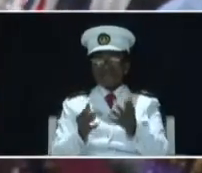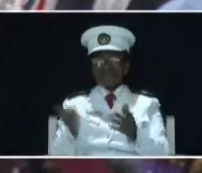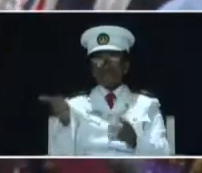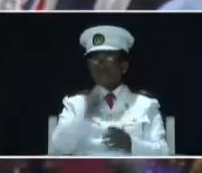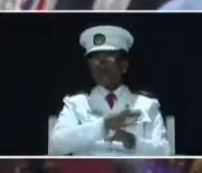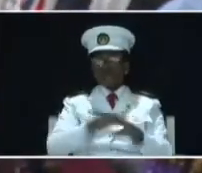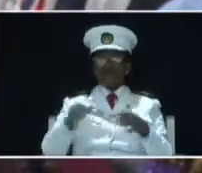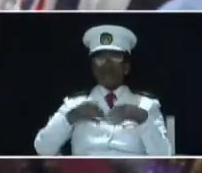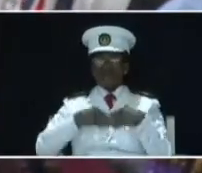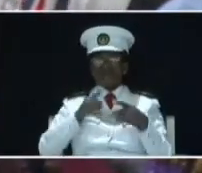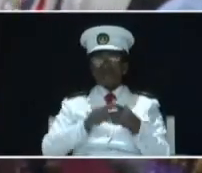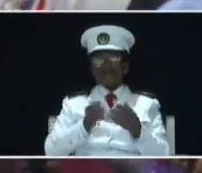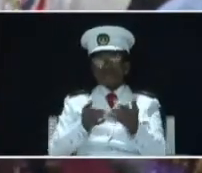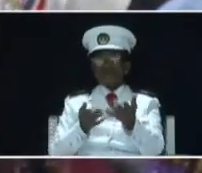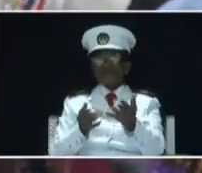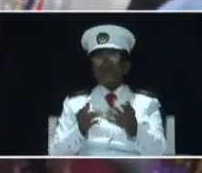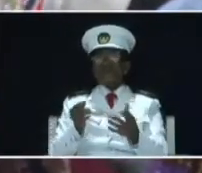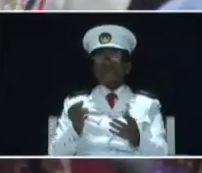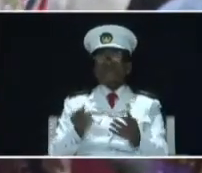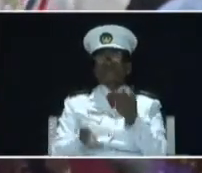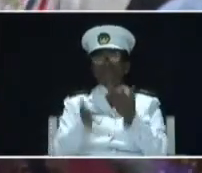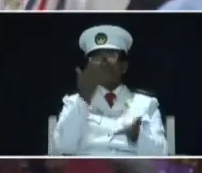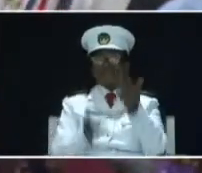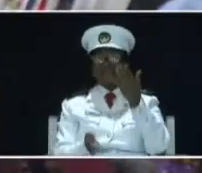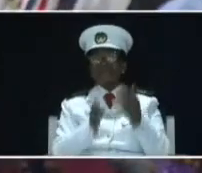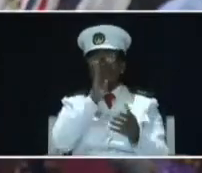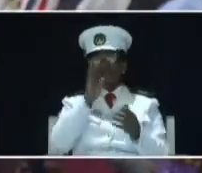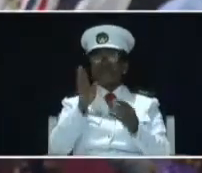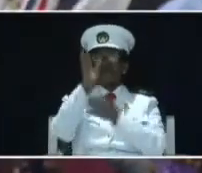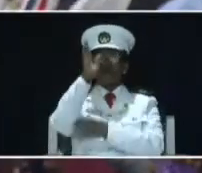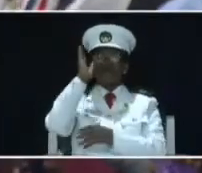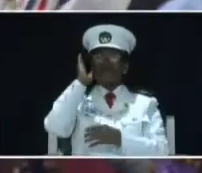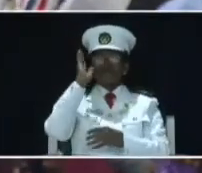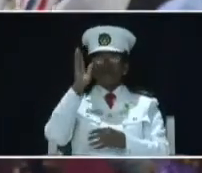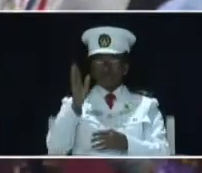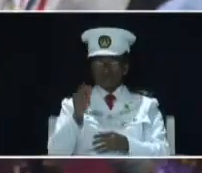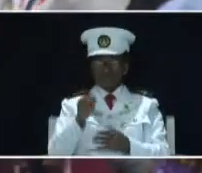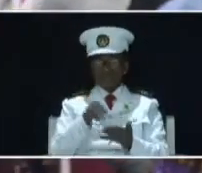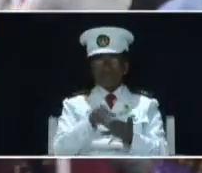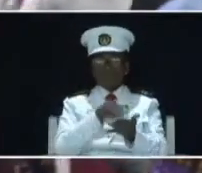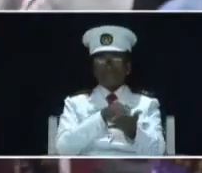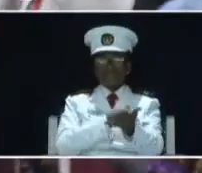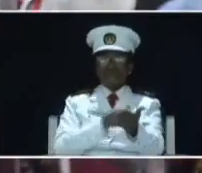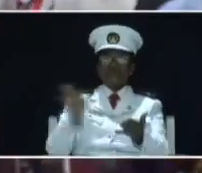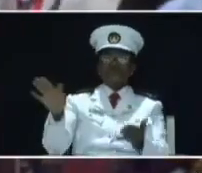case. Why must you endure pain till the end of the service?